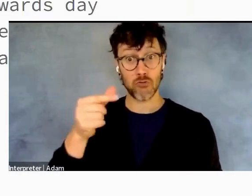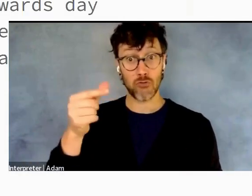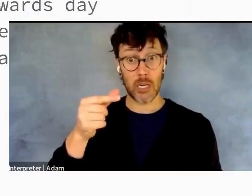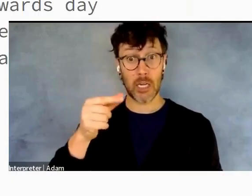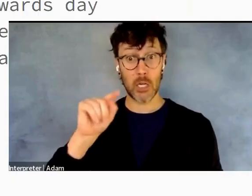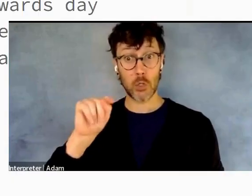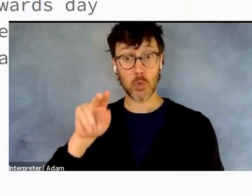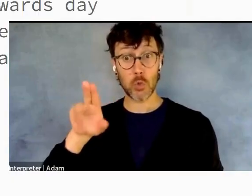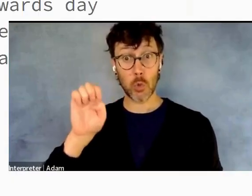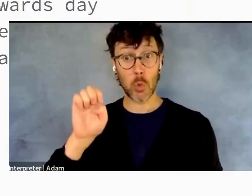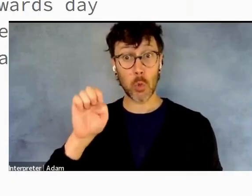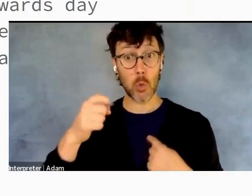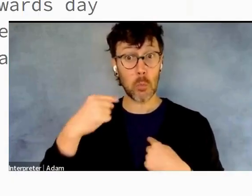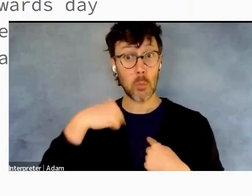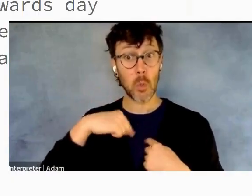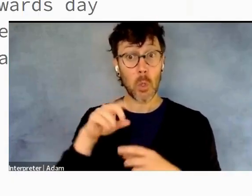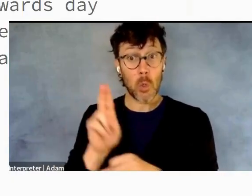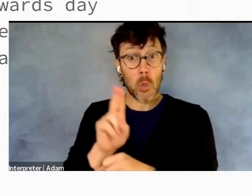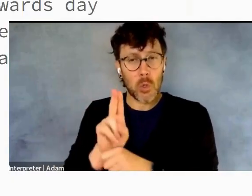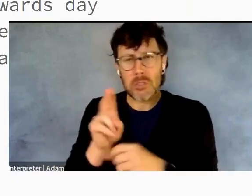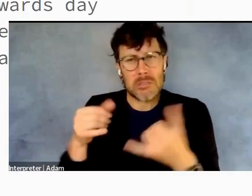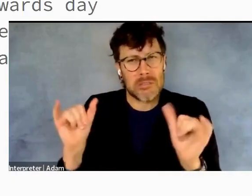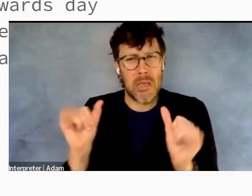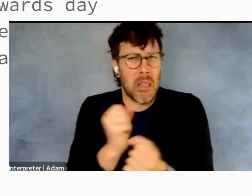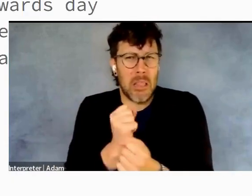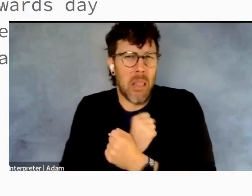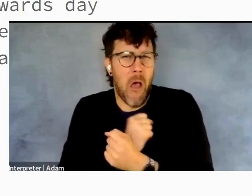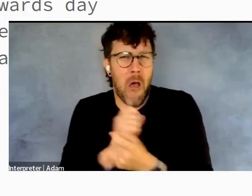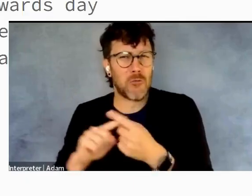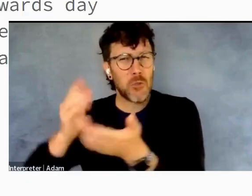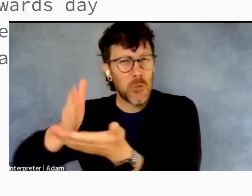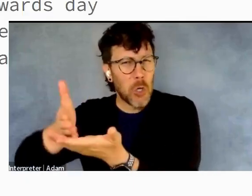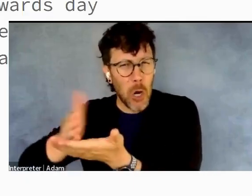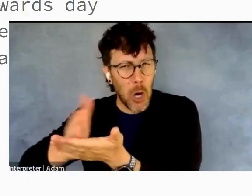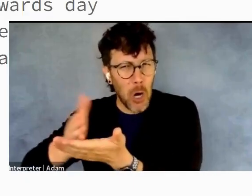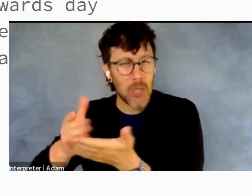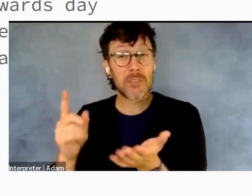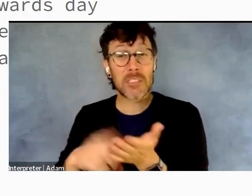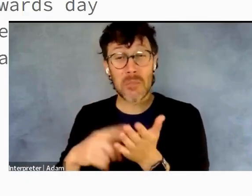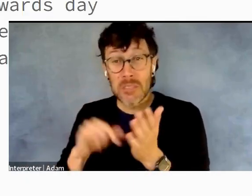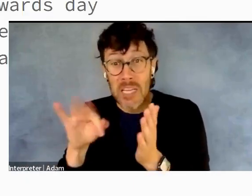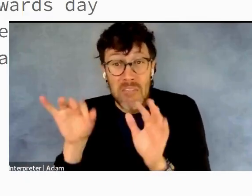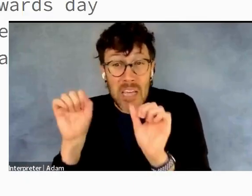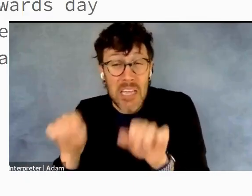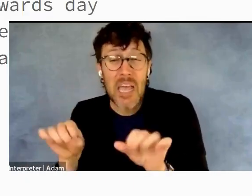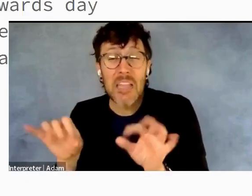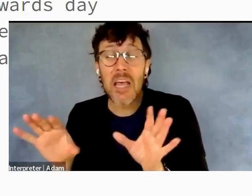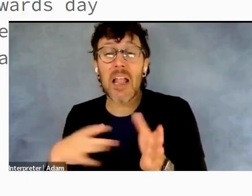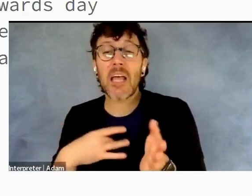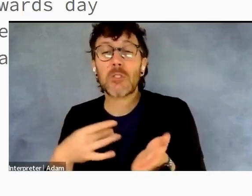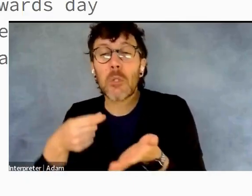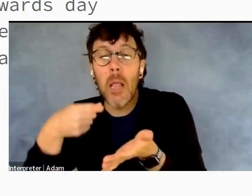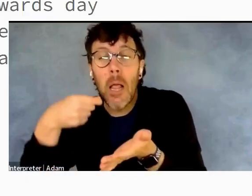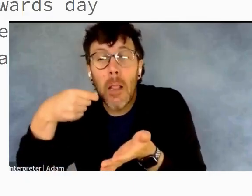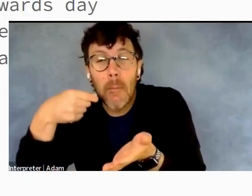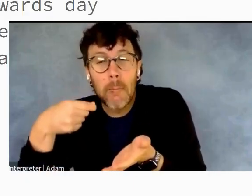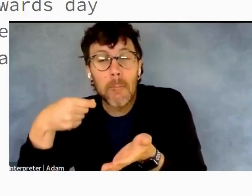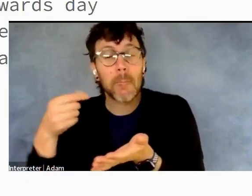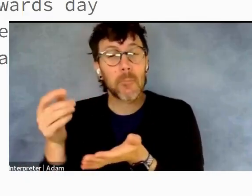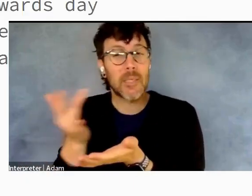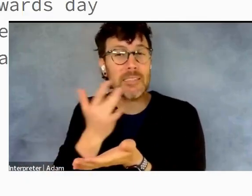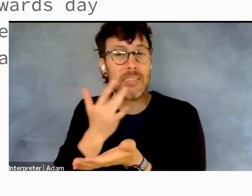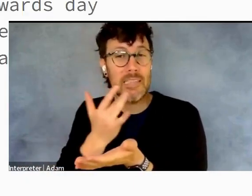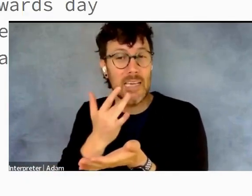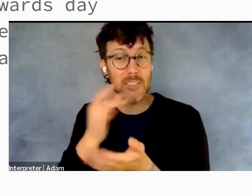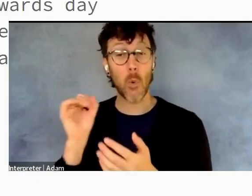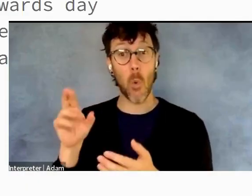have G-tubes and they still love to cook. Sometimes they like to taste if they could a little bit, or they like making food